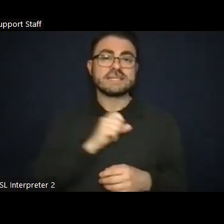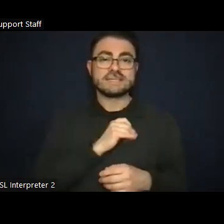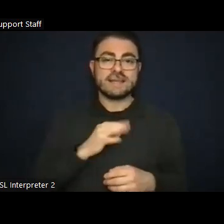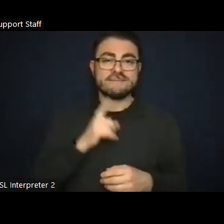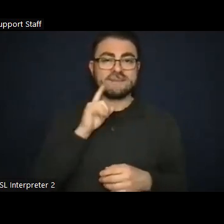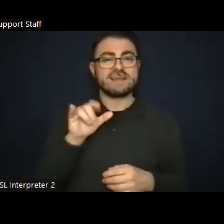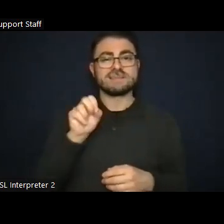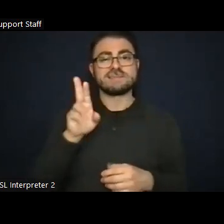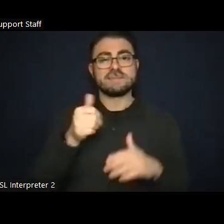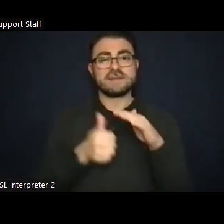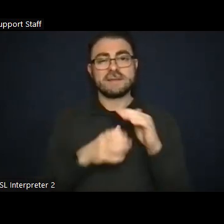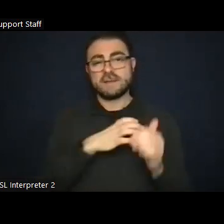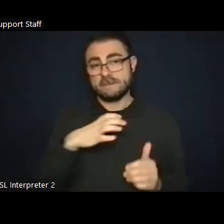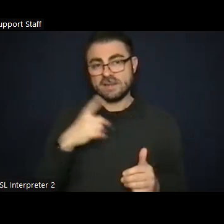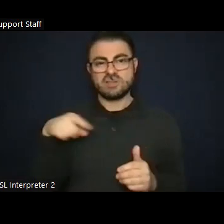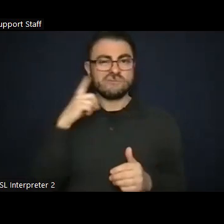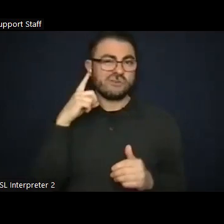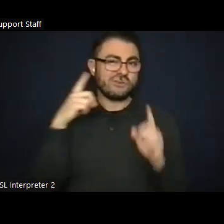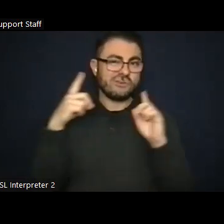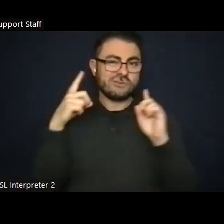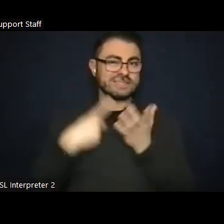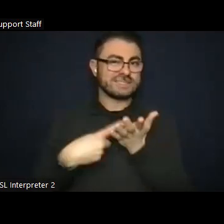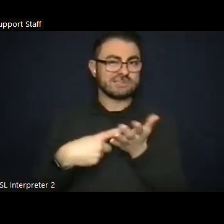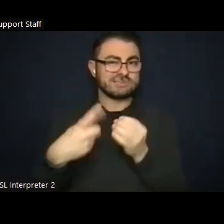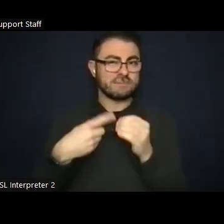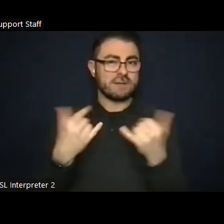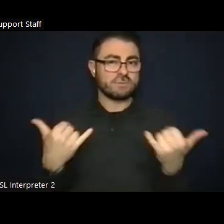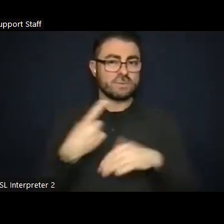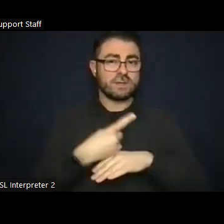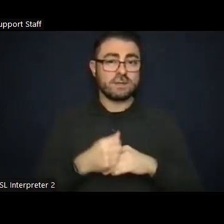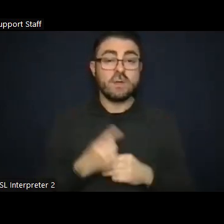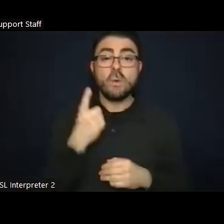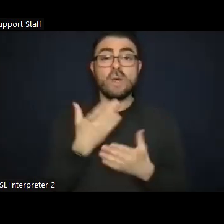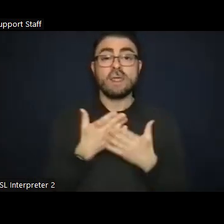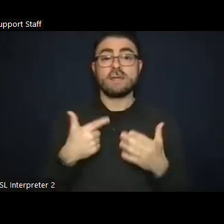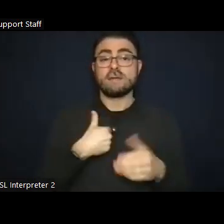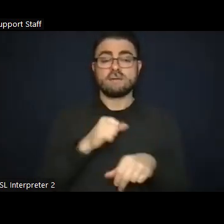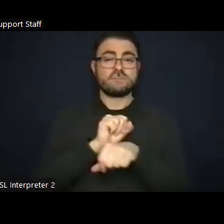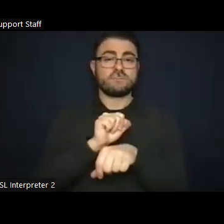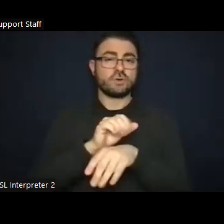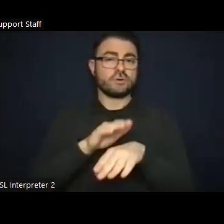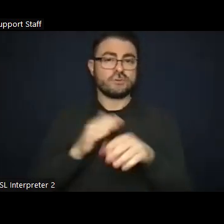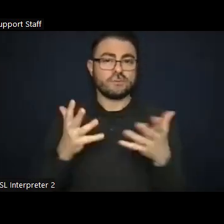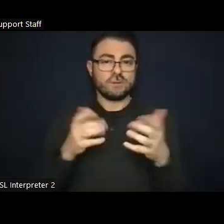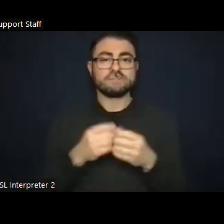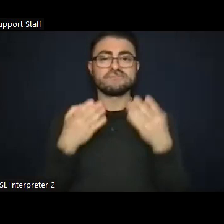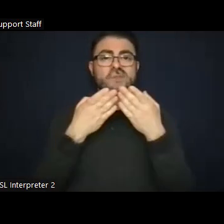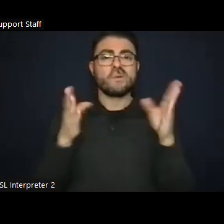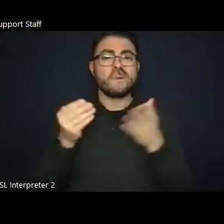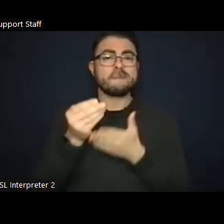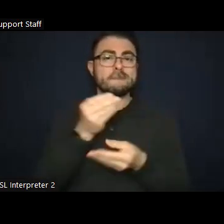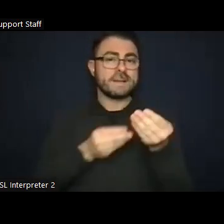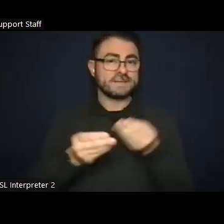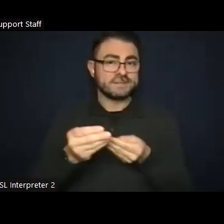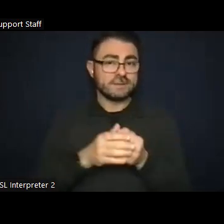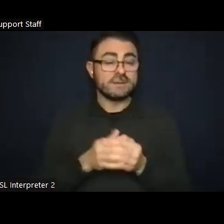staff subcommittee, where we've had some of the discussions you heard about today. So one of the things that I've been working on is the overall budget,